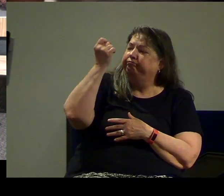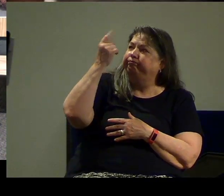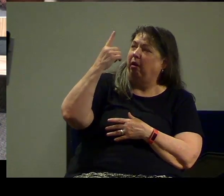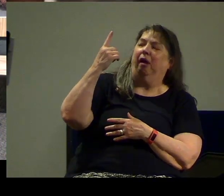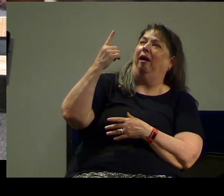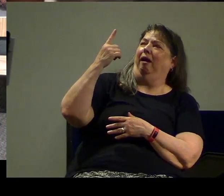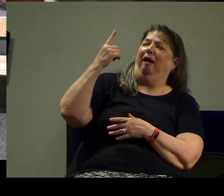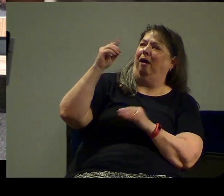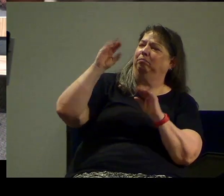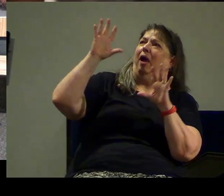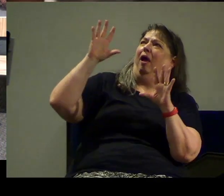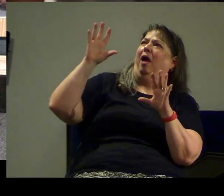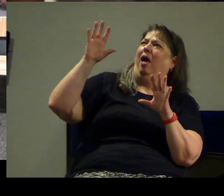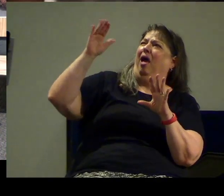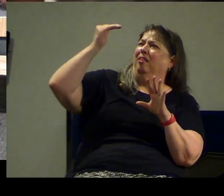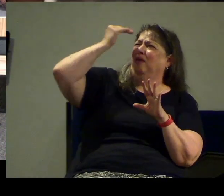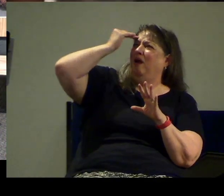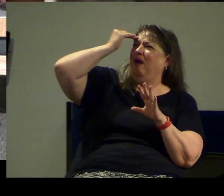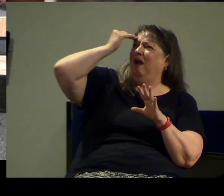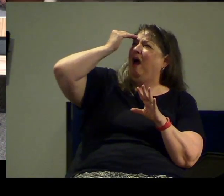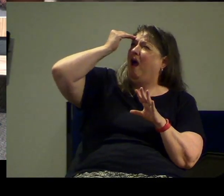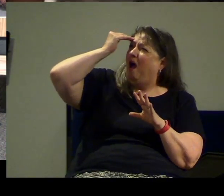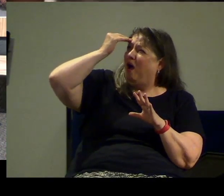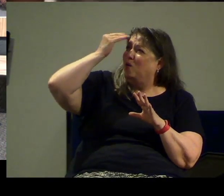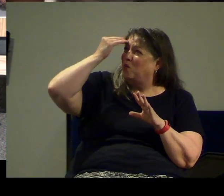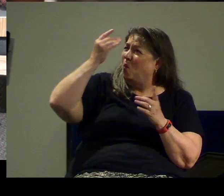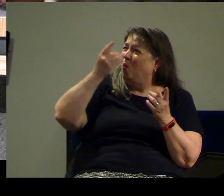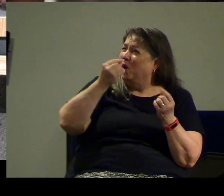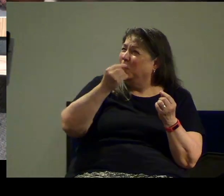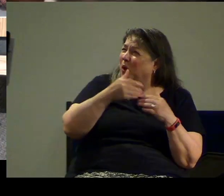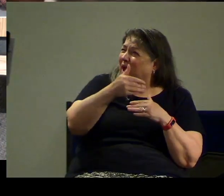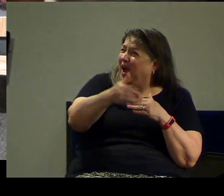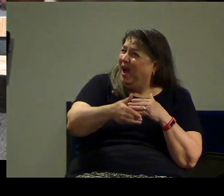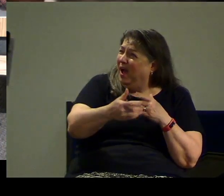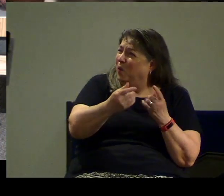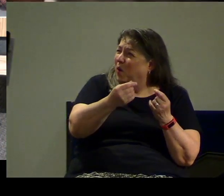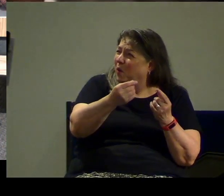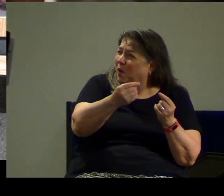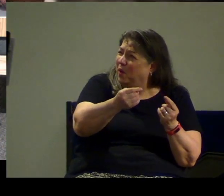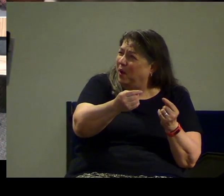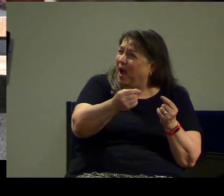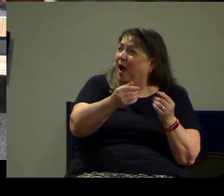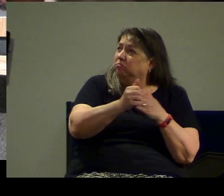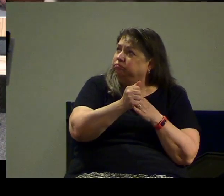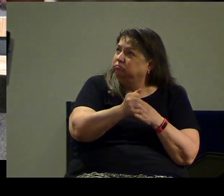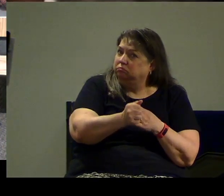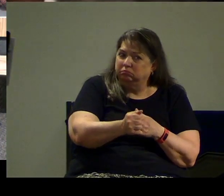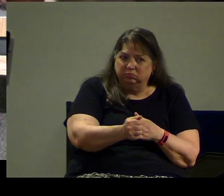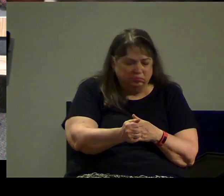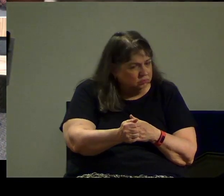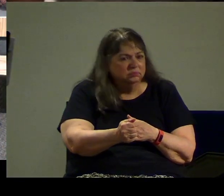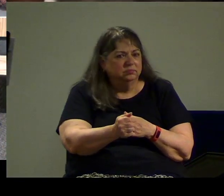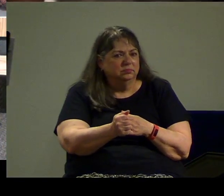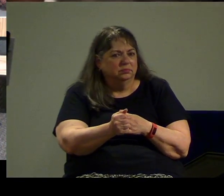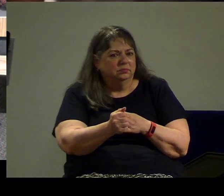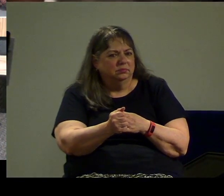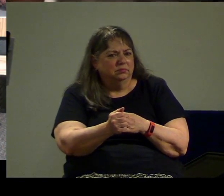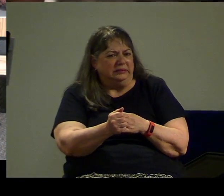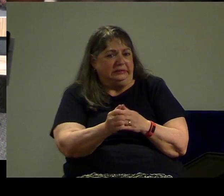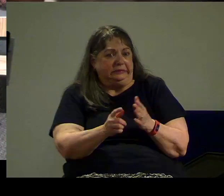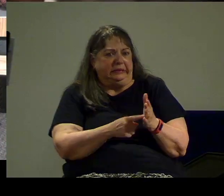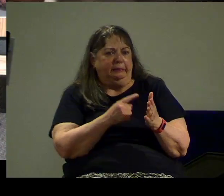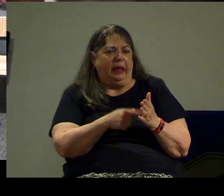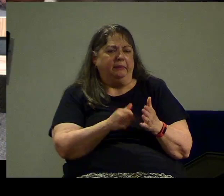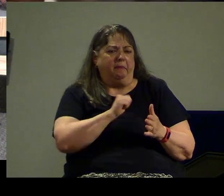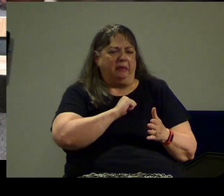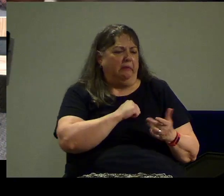and you find out the right thing to do to fix it or to do what needs to get done. There's times I tried and tried